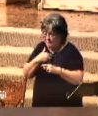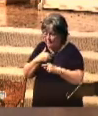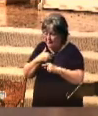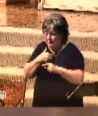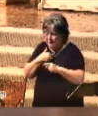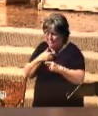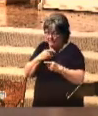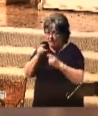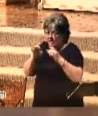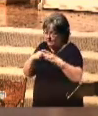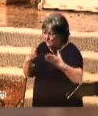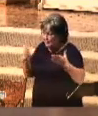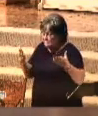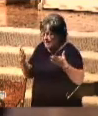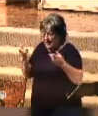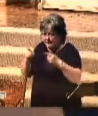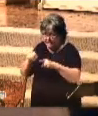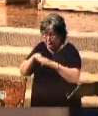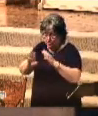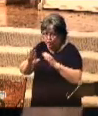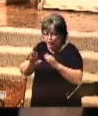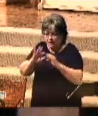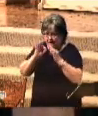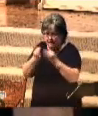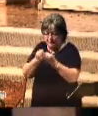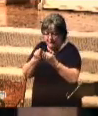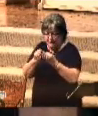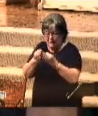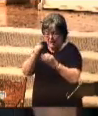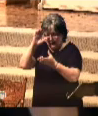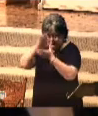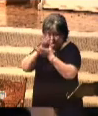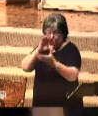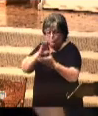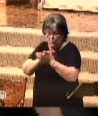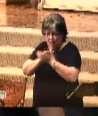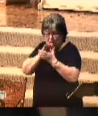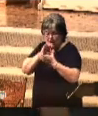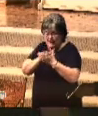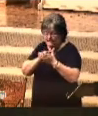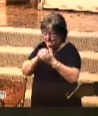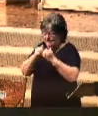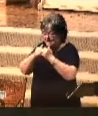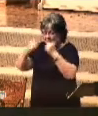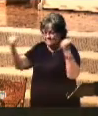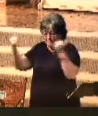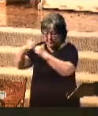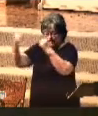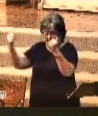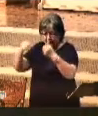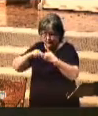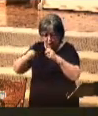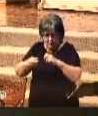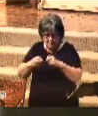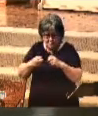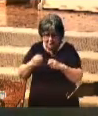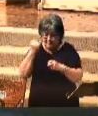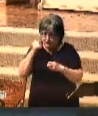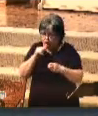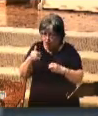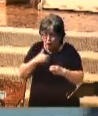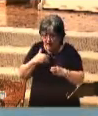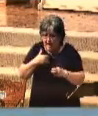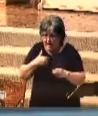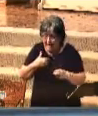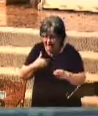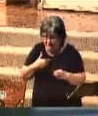and hurricane in your family, husbands and wives splitting and problems going on and all that kind of stuff, if you don't have that, you